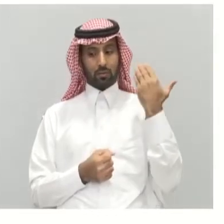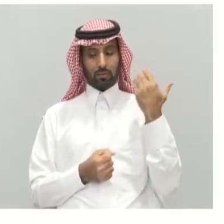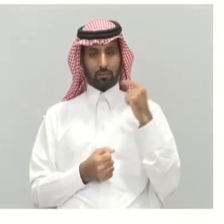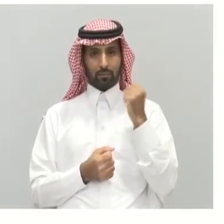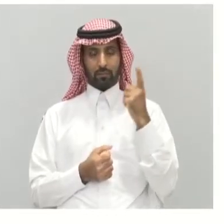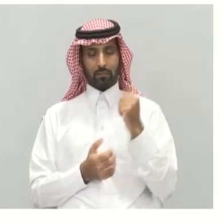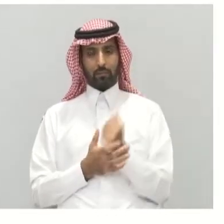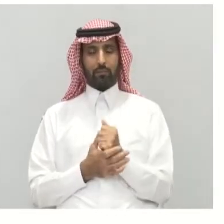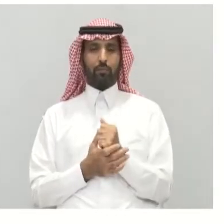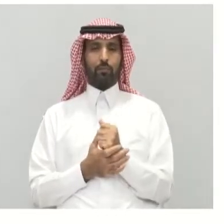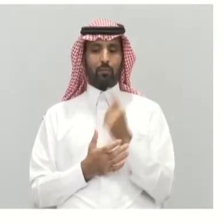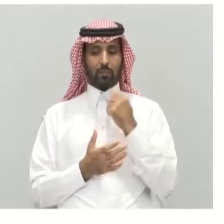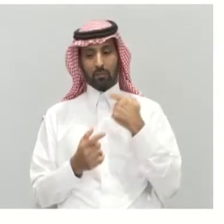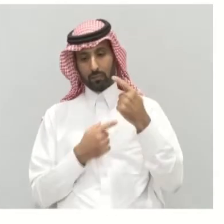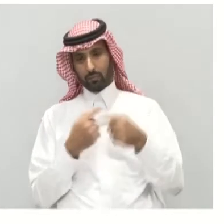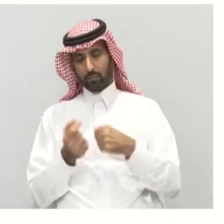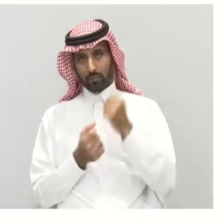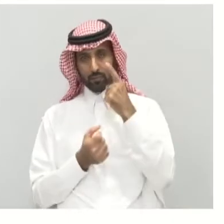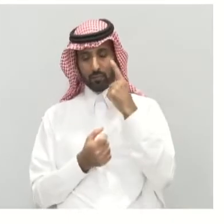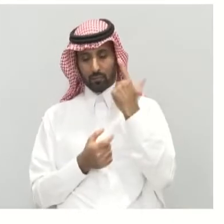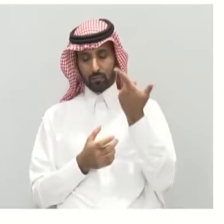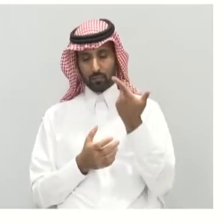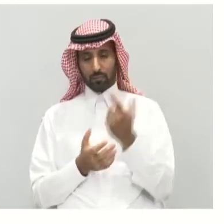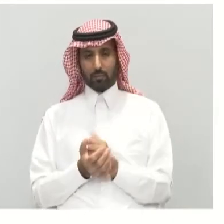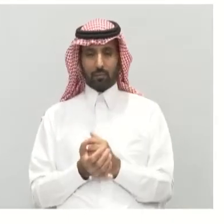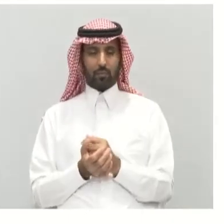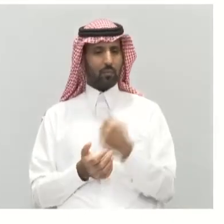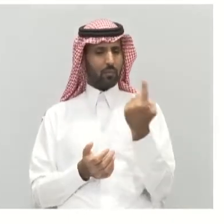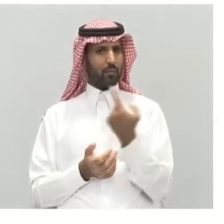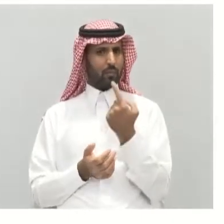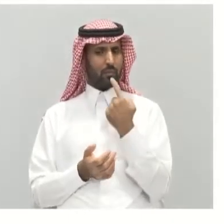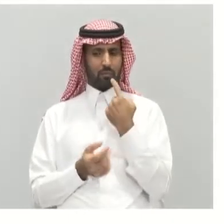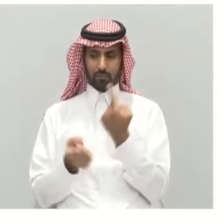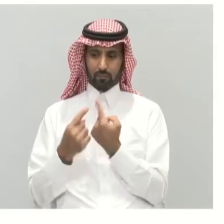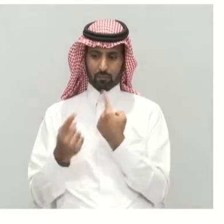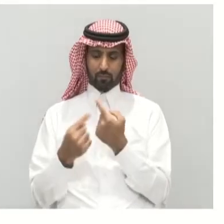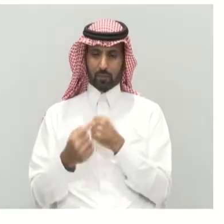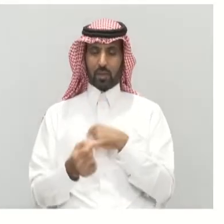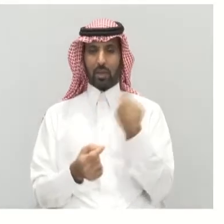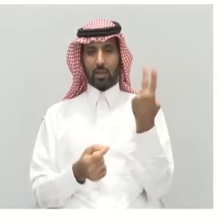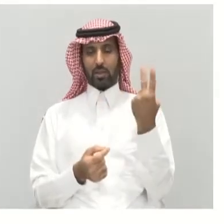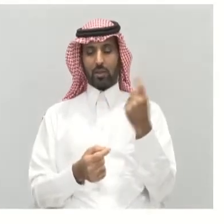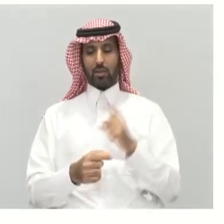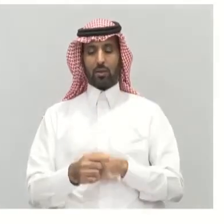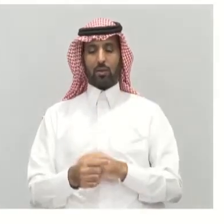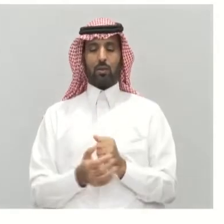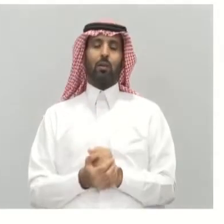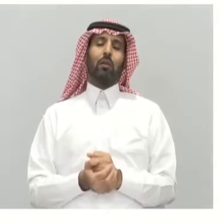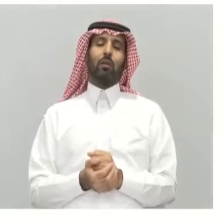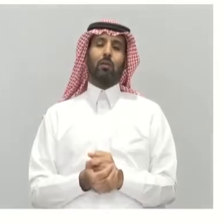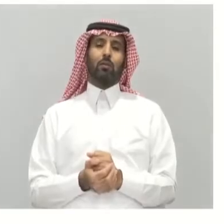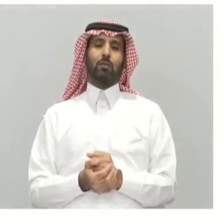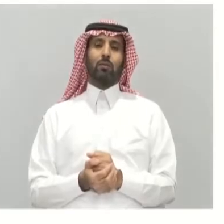morning anymore. I usually wake up present, where we are meeting at 2 p.m. We're talking